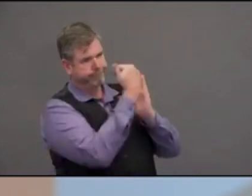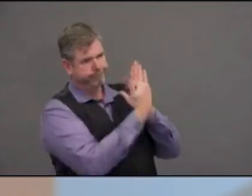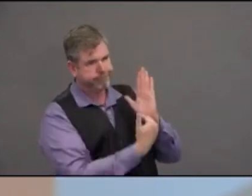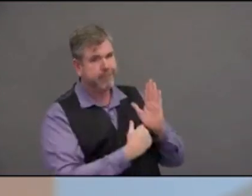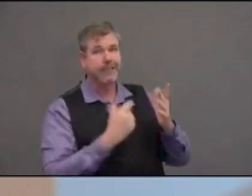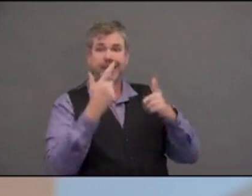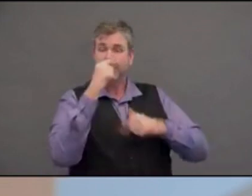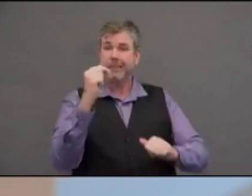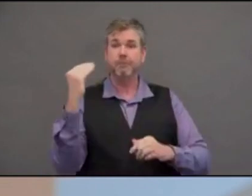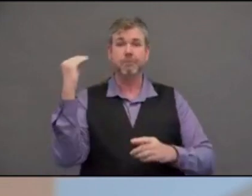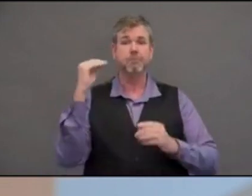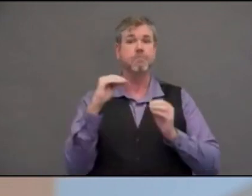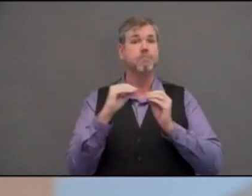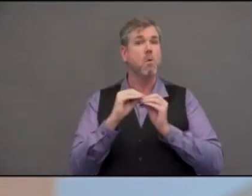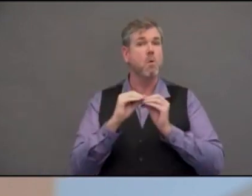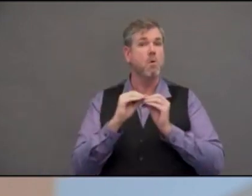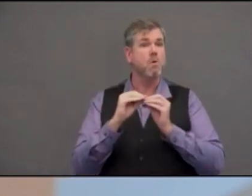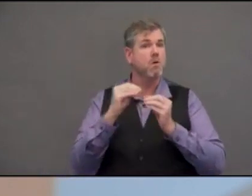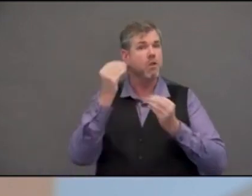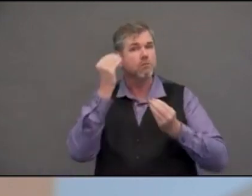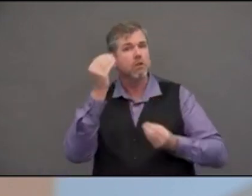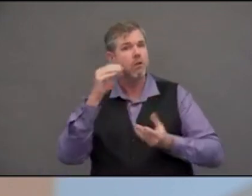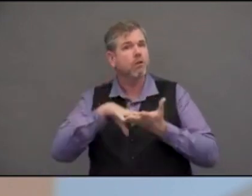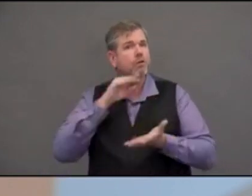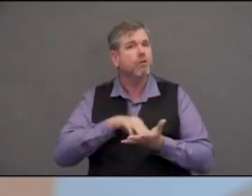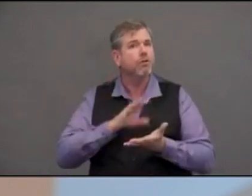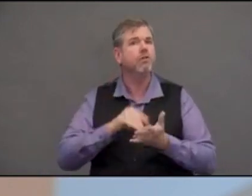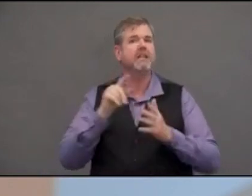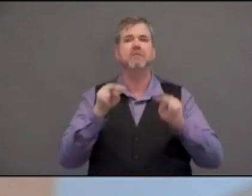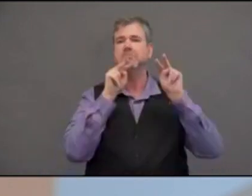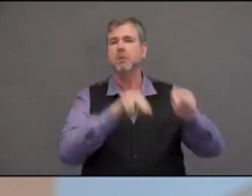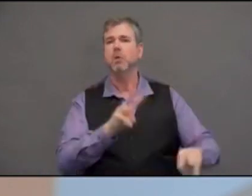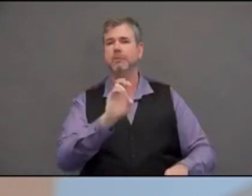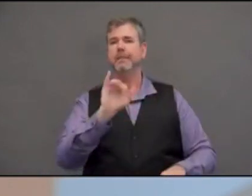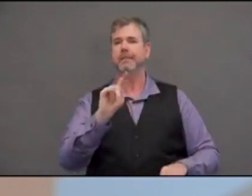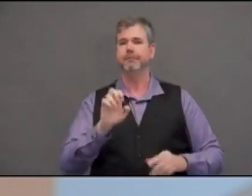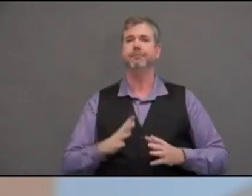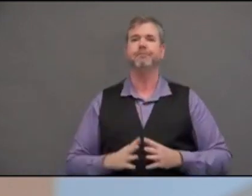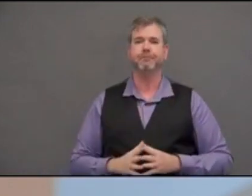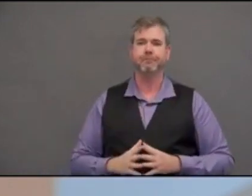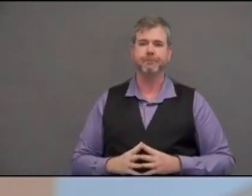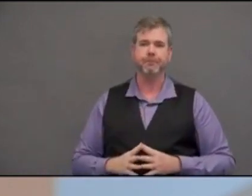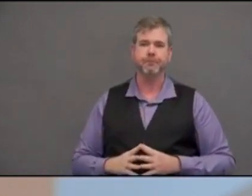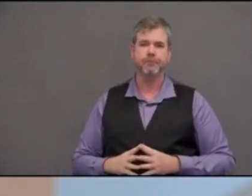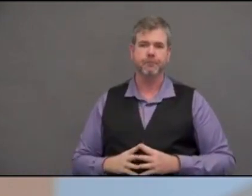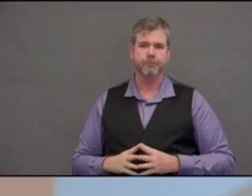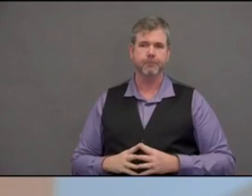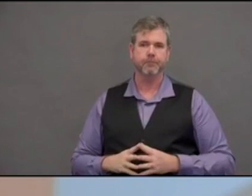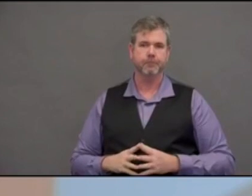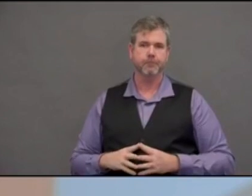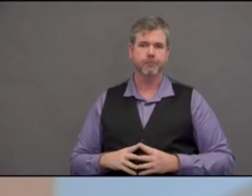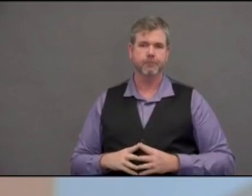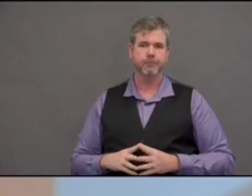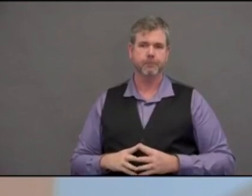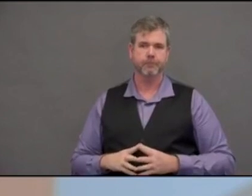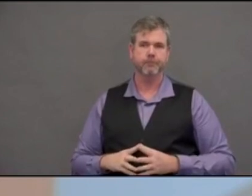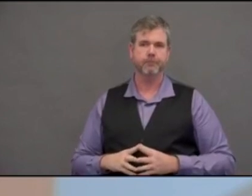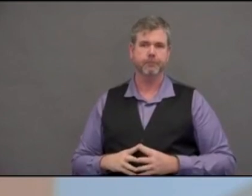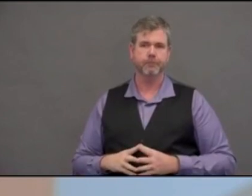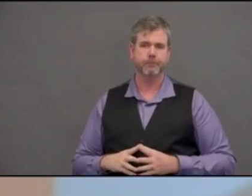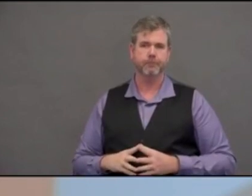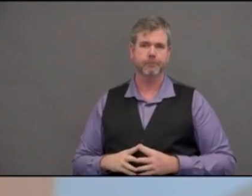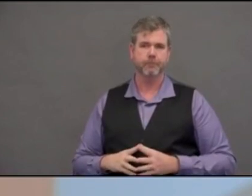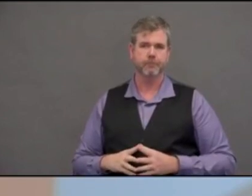that the populations and the residents of long-term care facilities, who are often our family members, our neighbors, are of